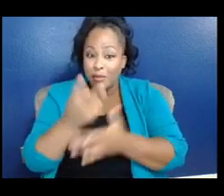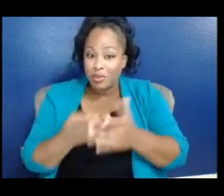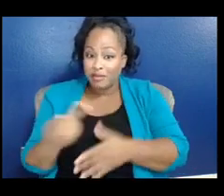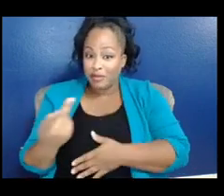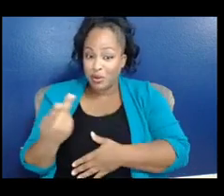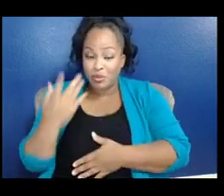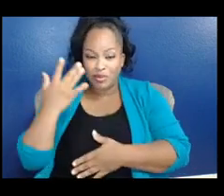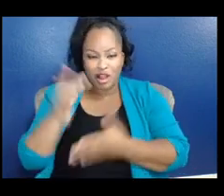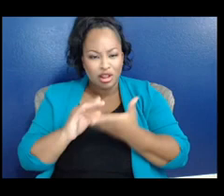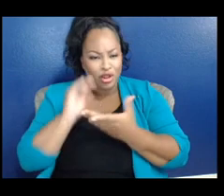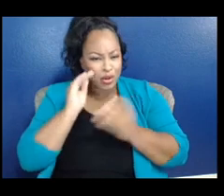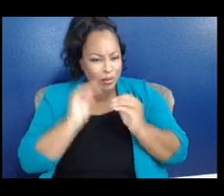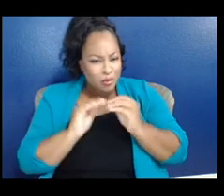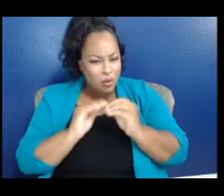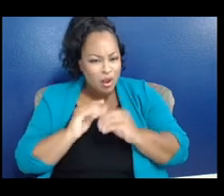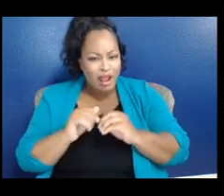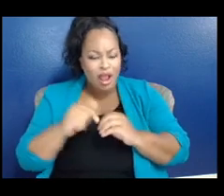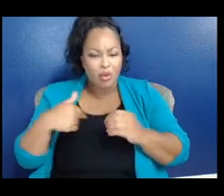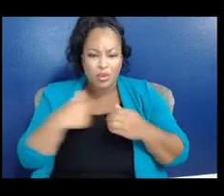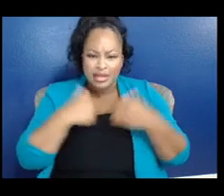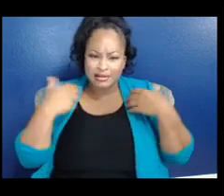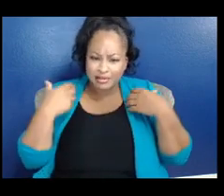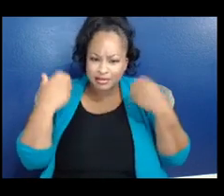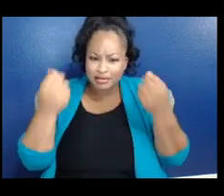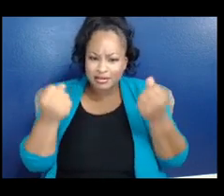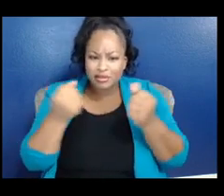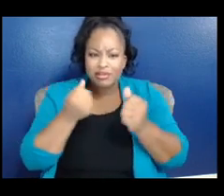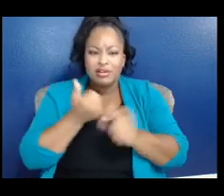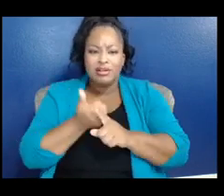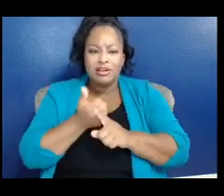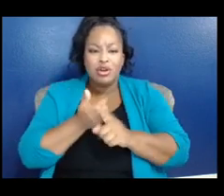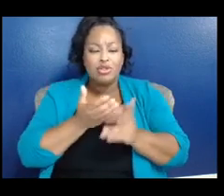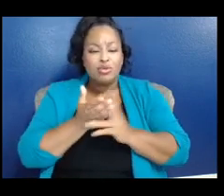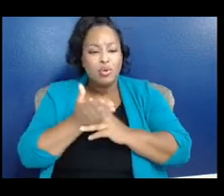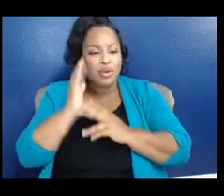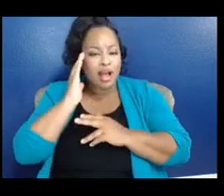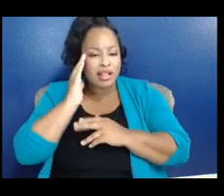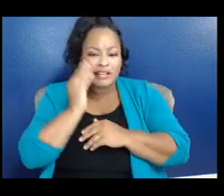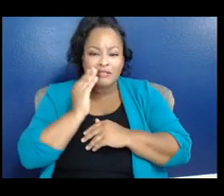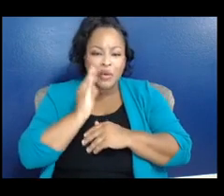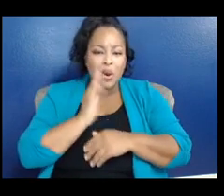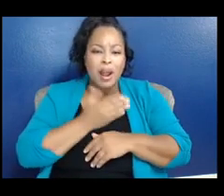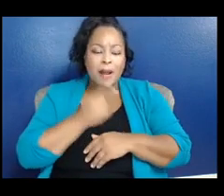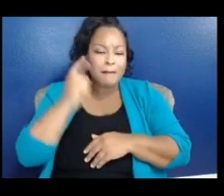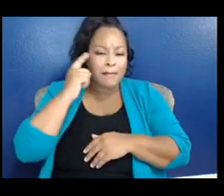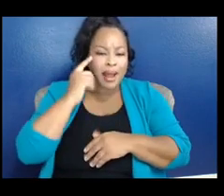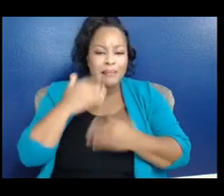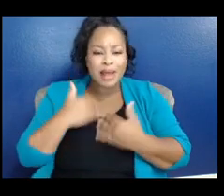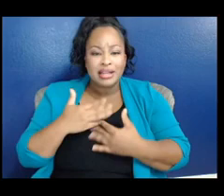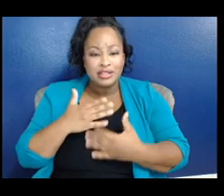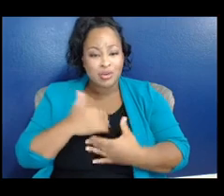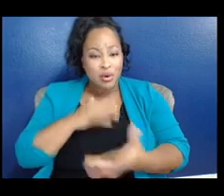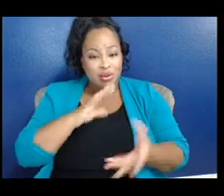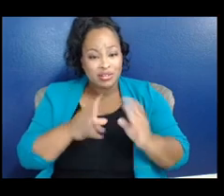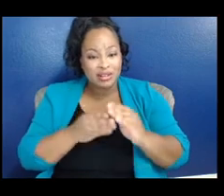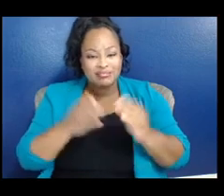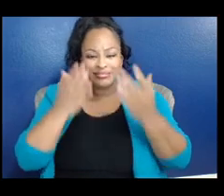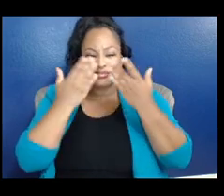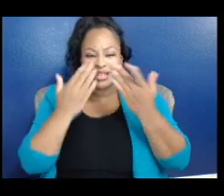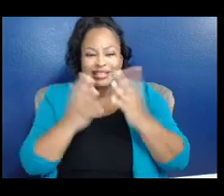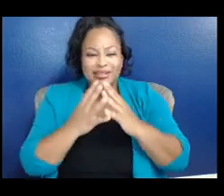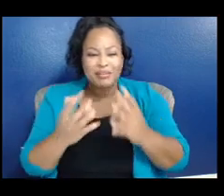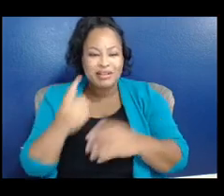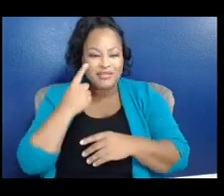more about how we can heal ourselves through knowledge and food, our mind, body, and soul all together. So thank you so much